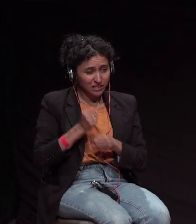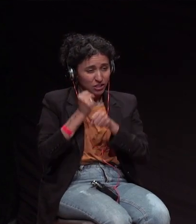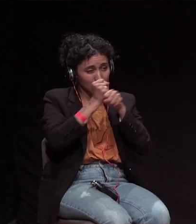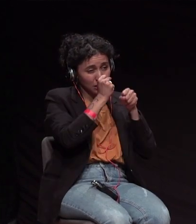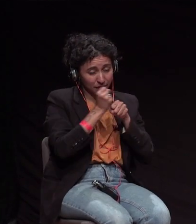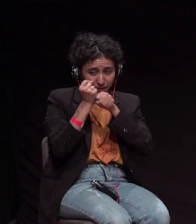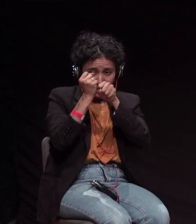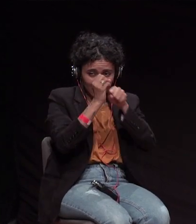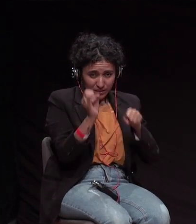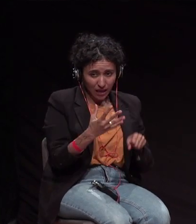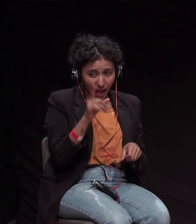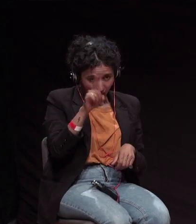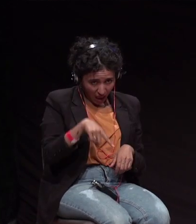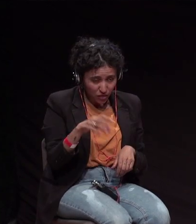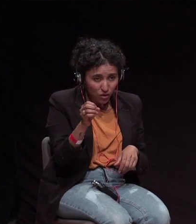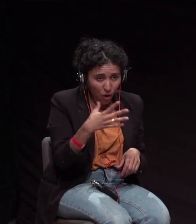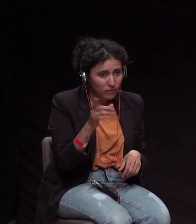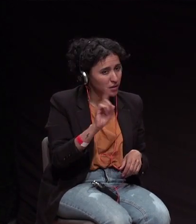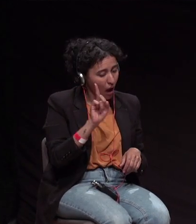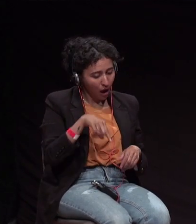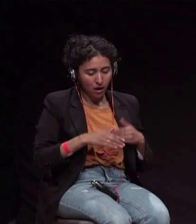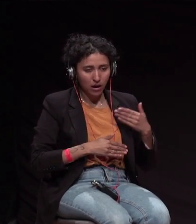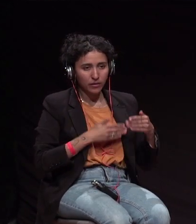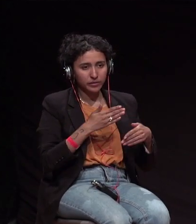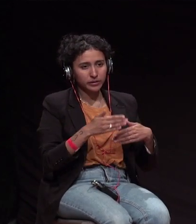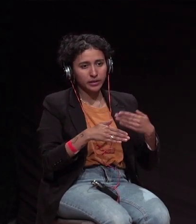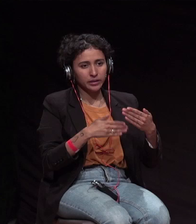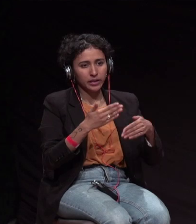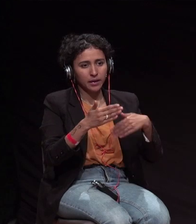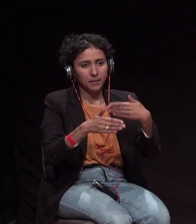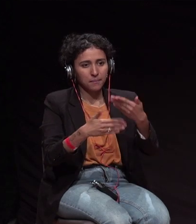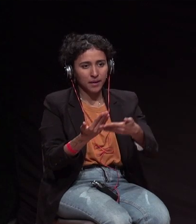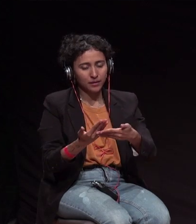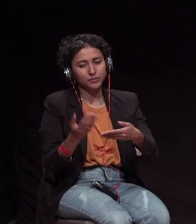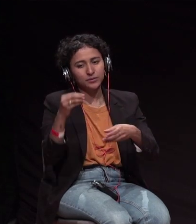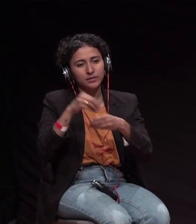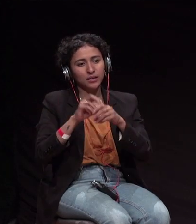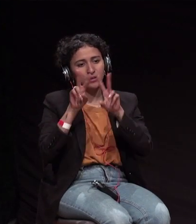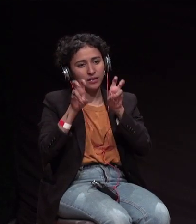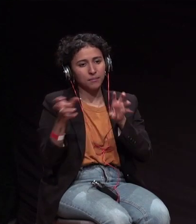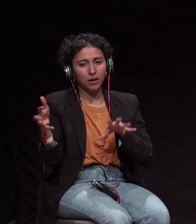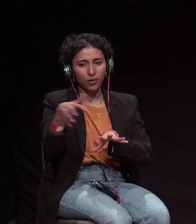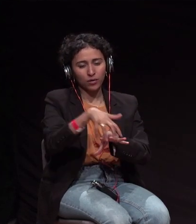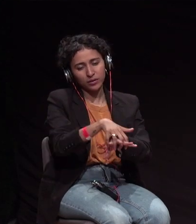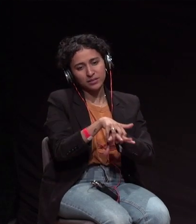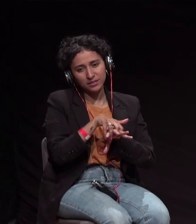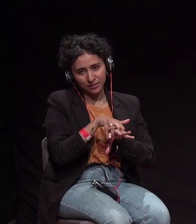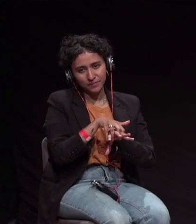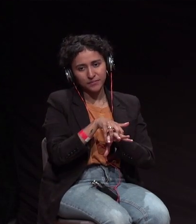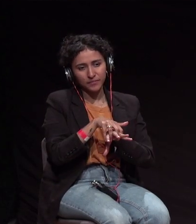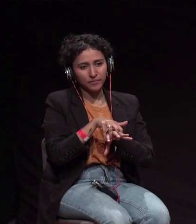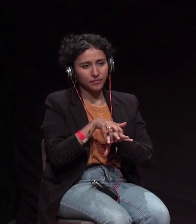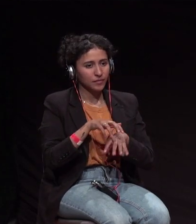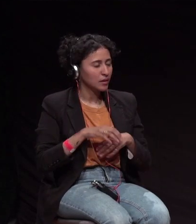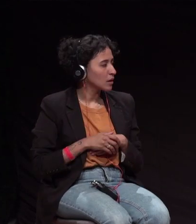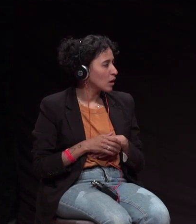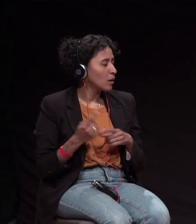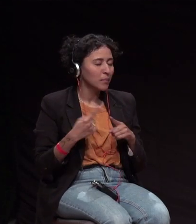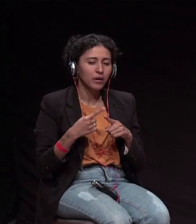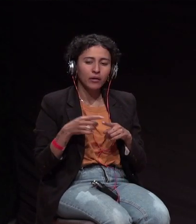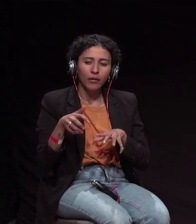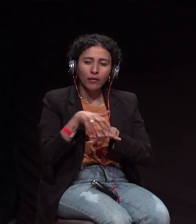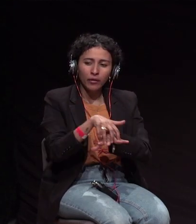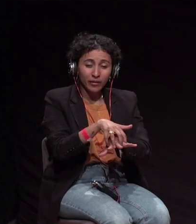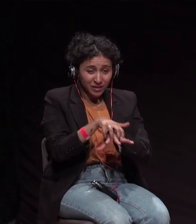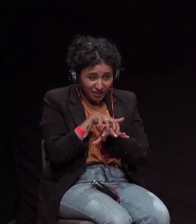settler colonization, and to understand that gentrifiers come in all shapes, sizes, and colors, right? I'm a gentrifier in Crown Heights,